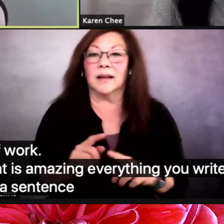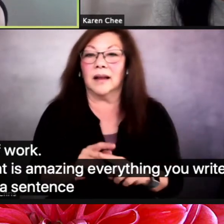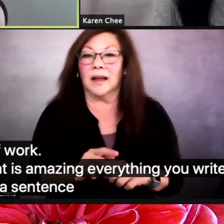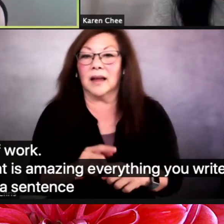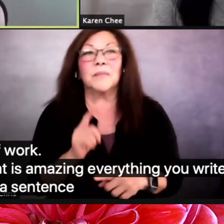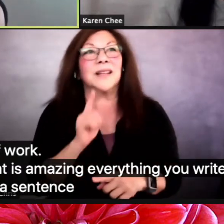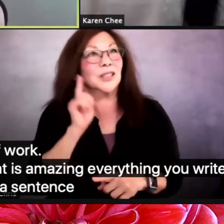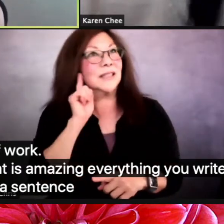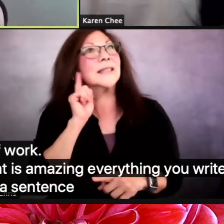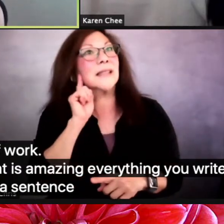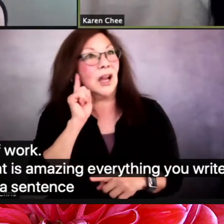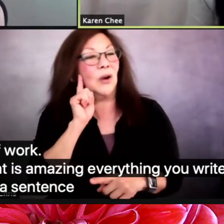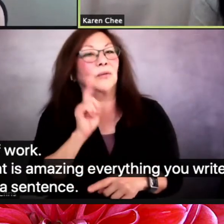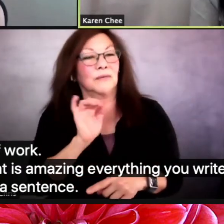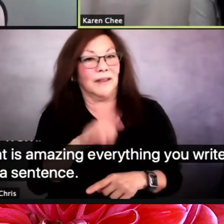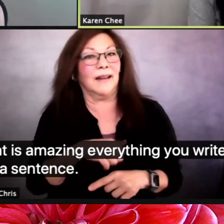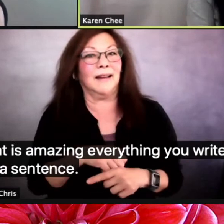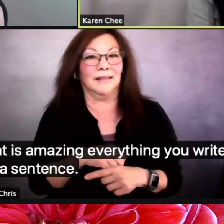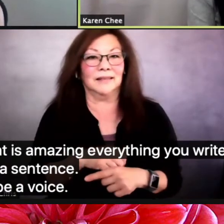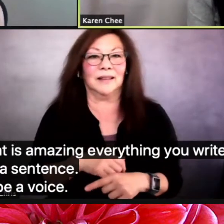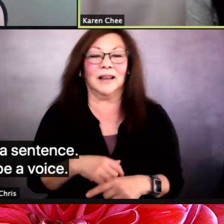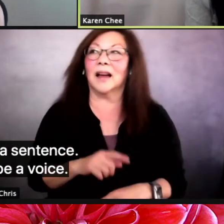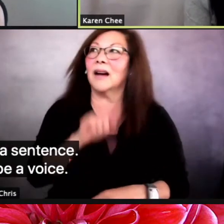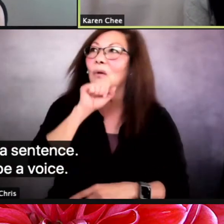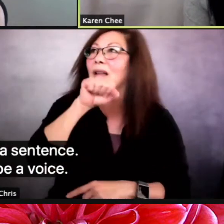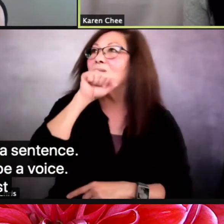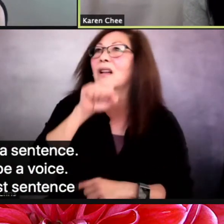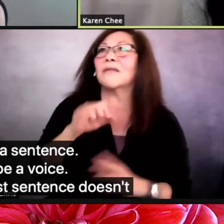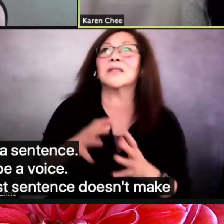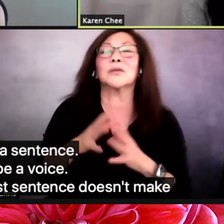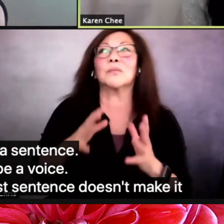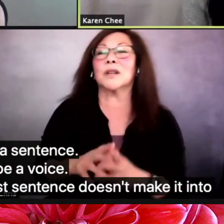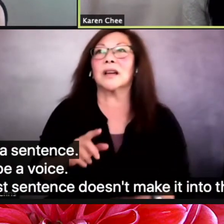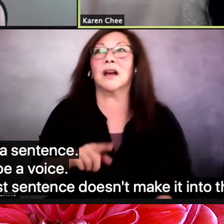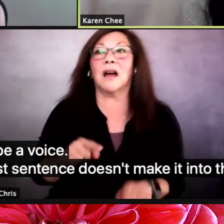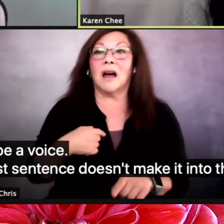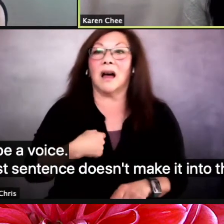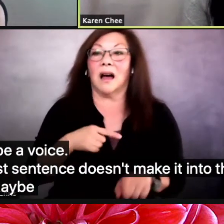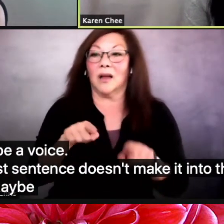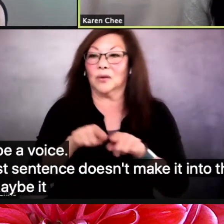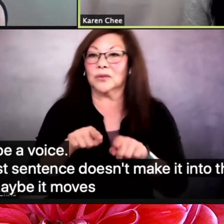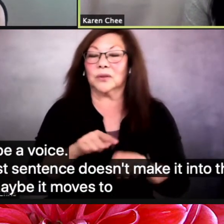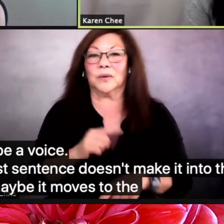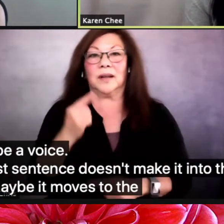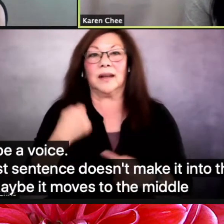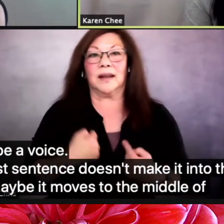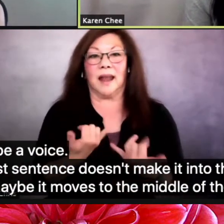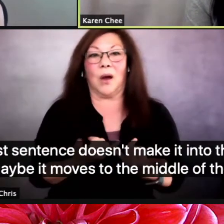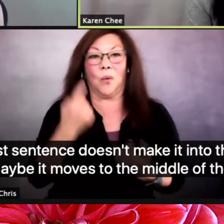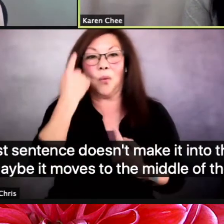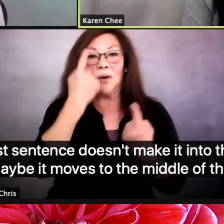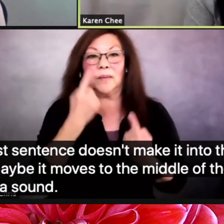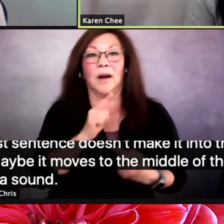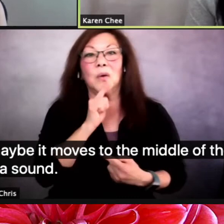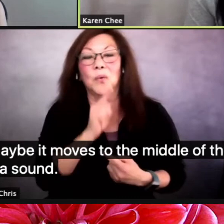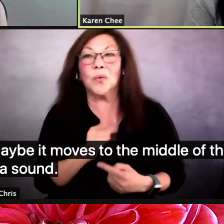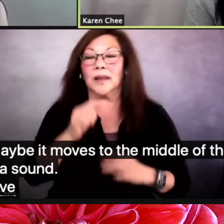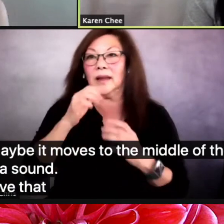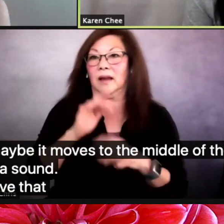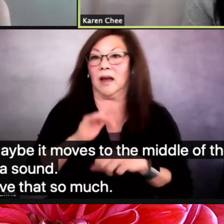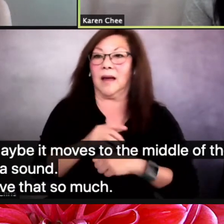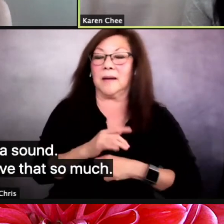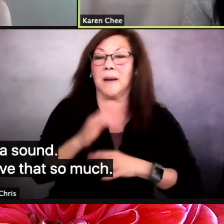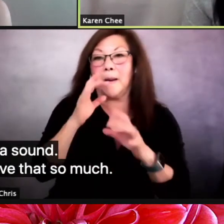a sound. I love that so much. I also am now wondering, because something I really admired about your